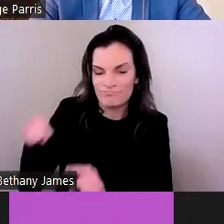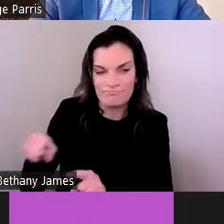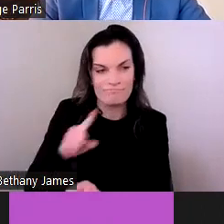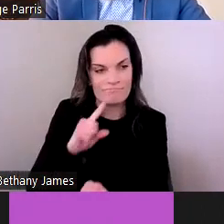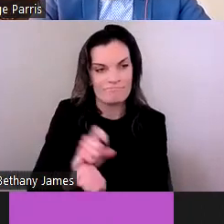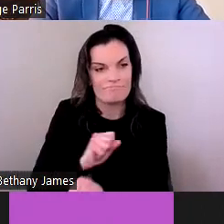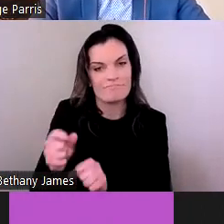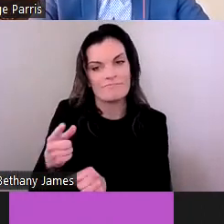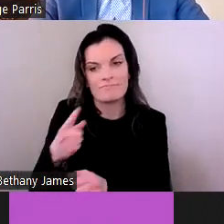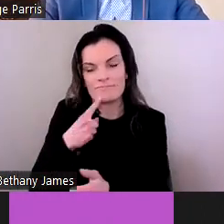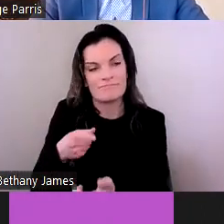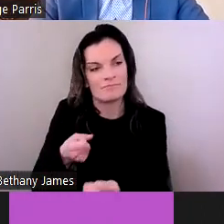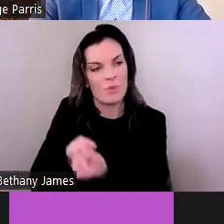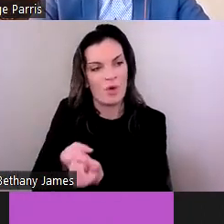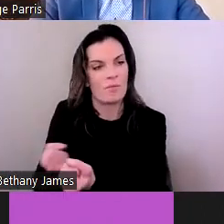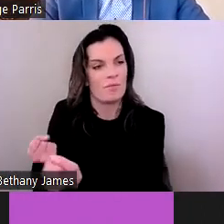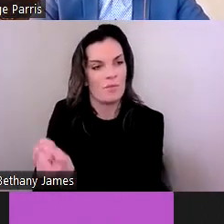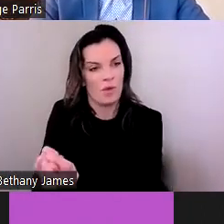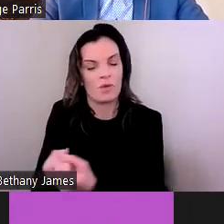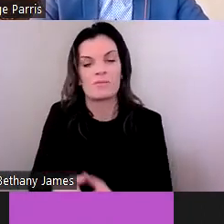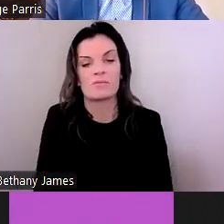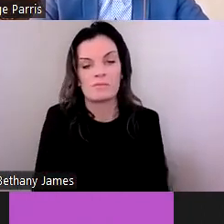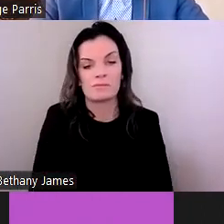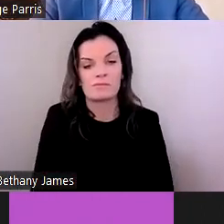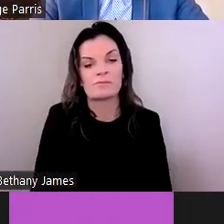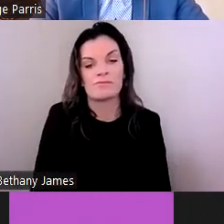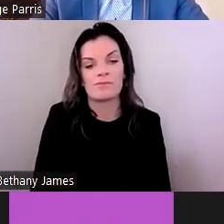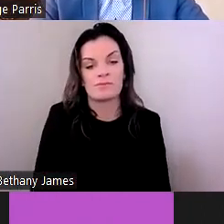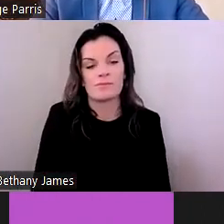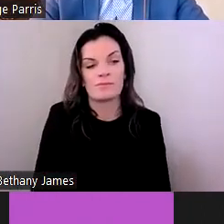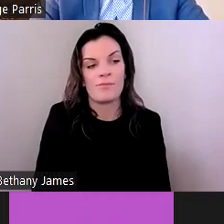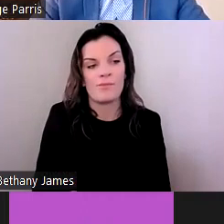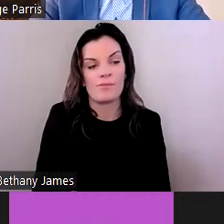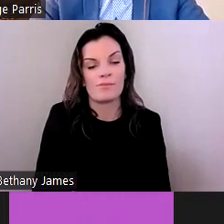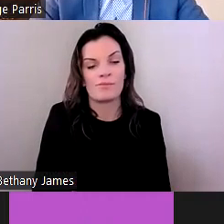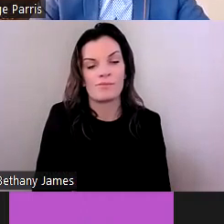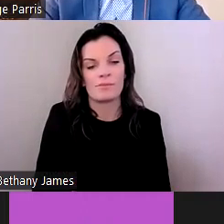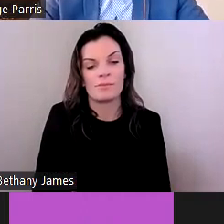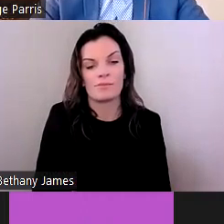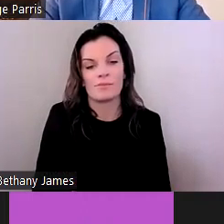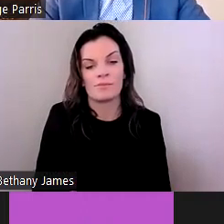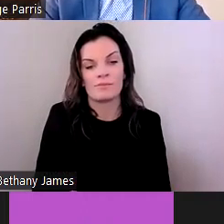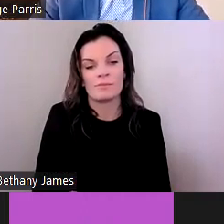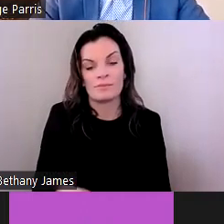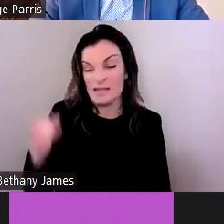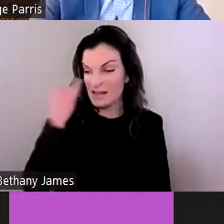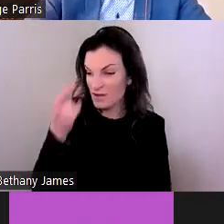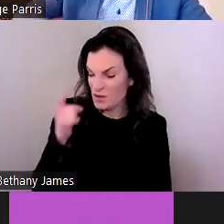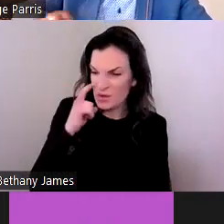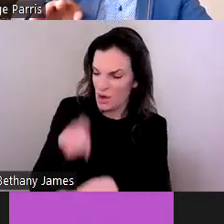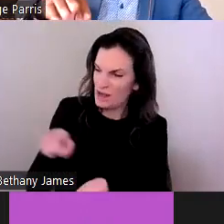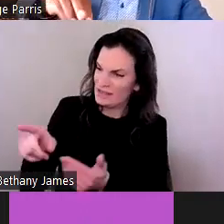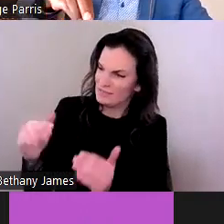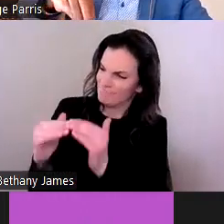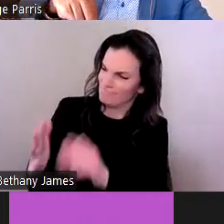them suffer. Talk to them. As I said to you before, develop your own self-care plan.